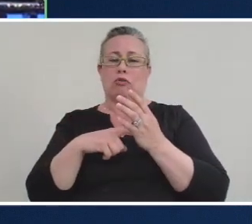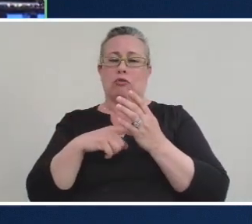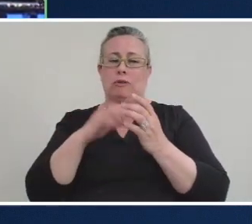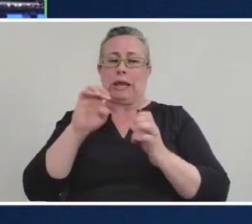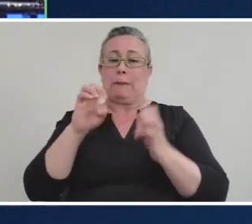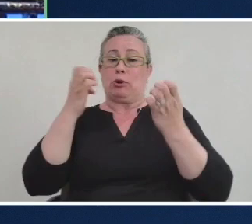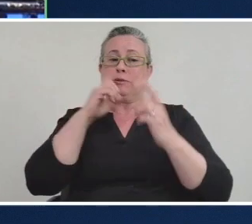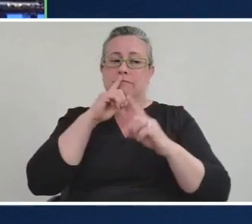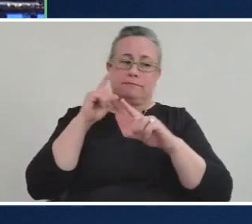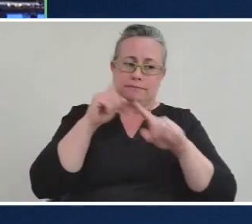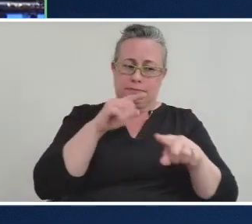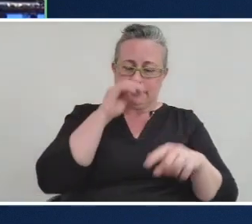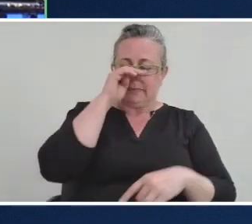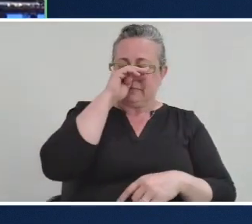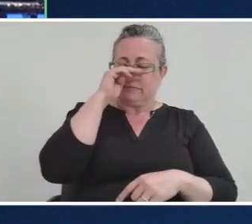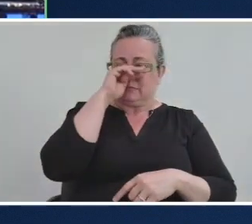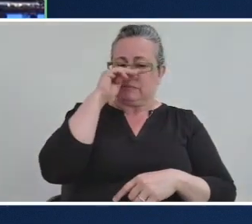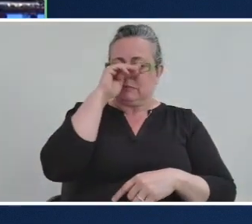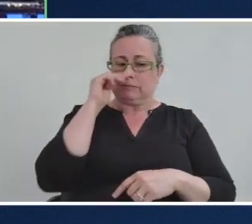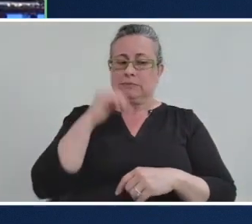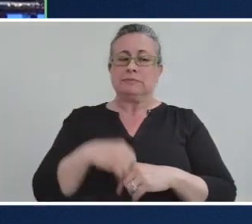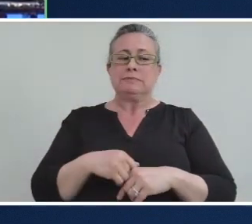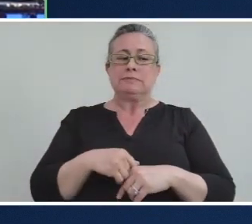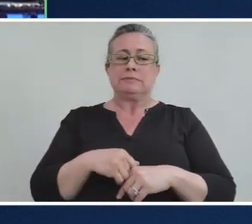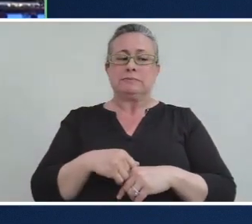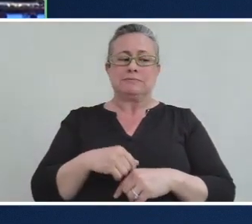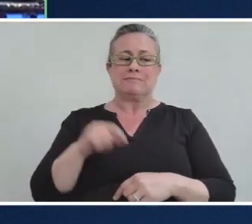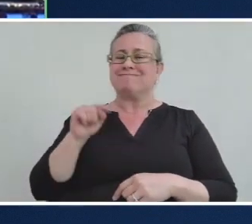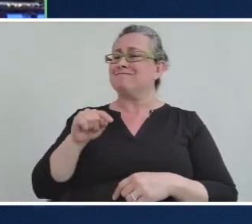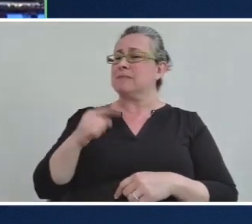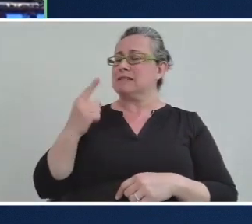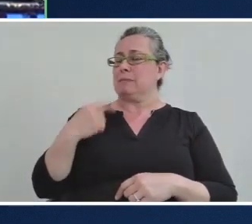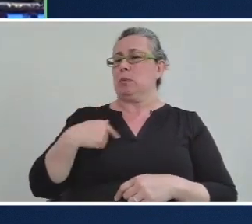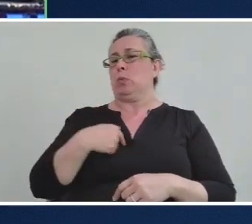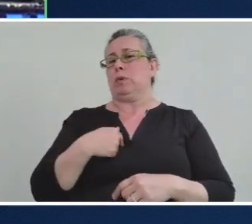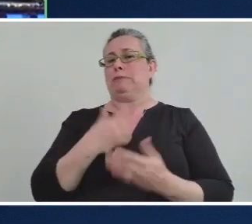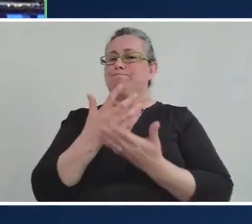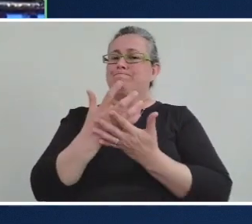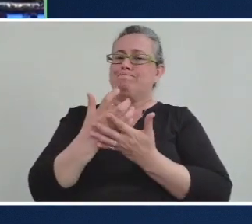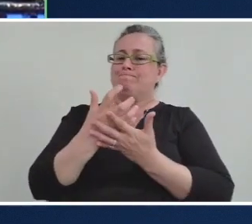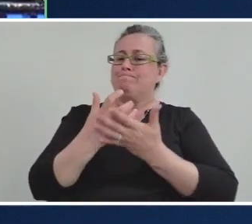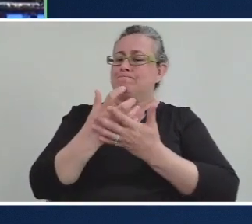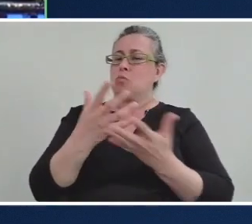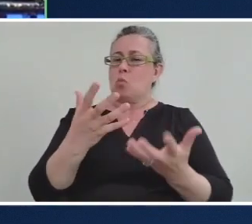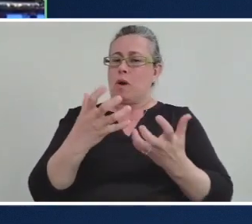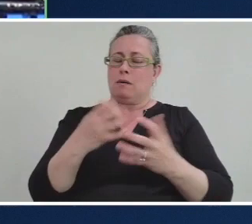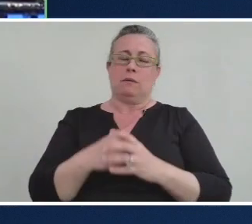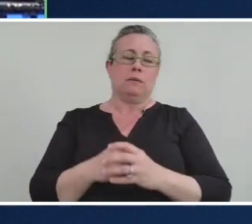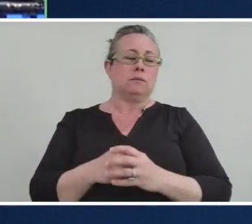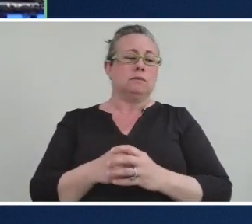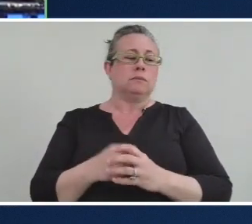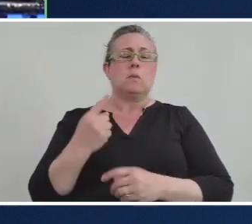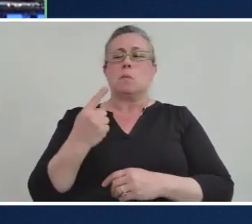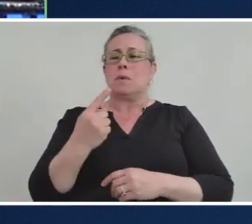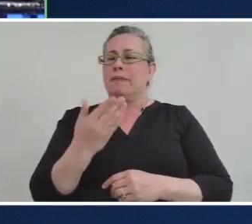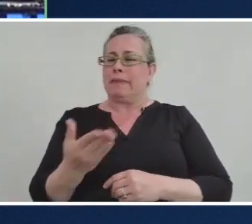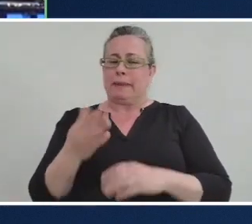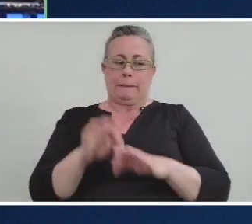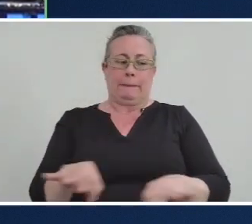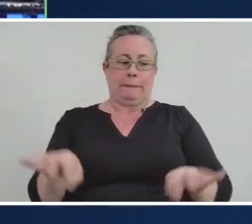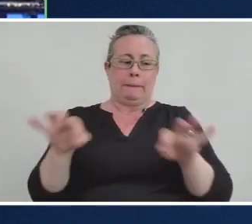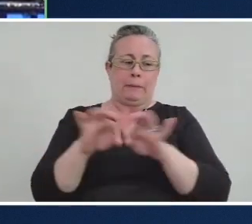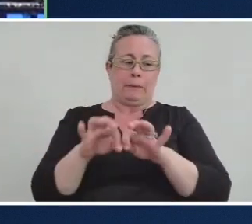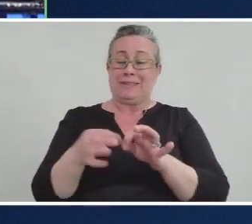So this is really something that we are pledging for. And, you know, one thing very important, which is very simple to